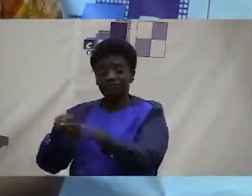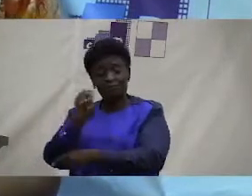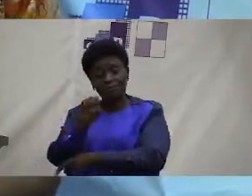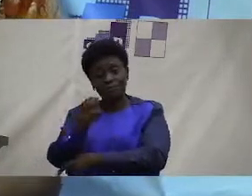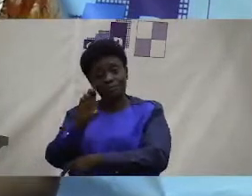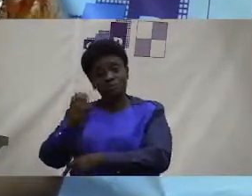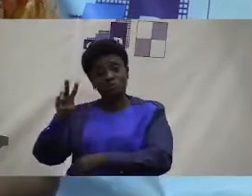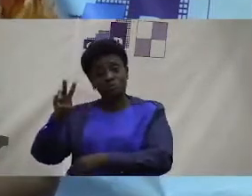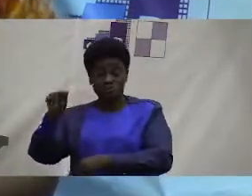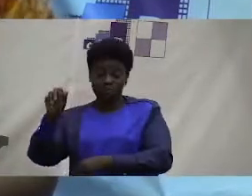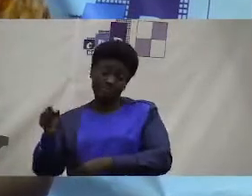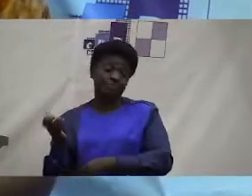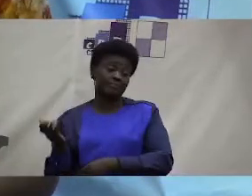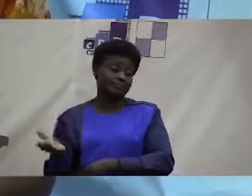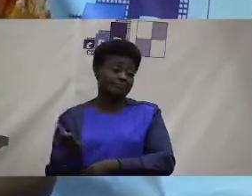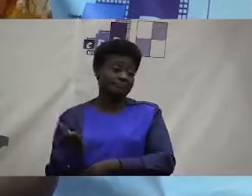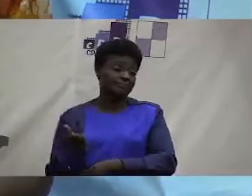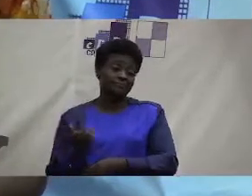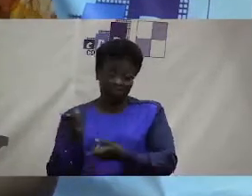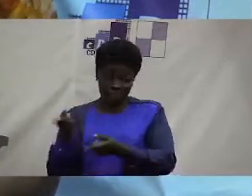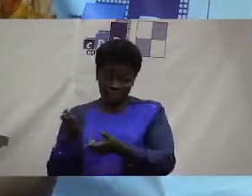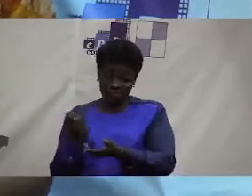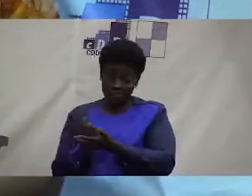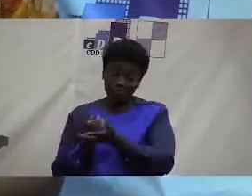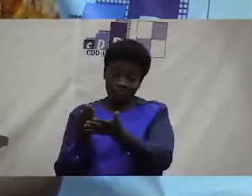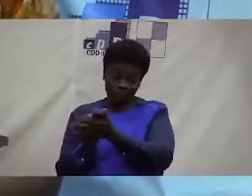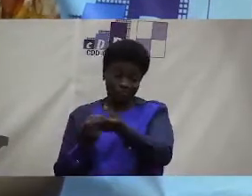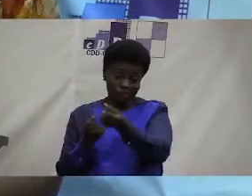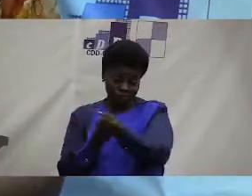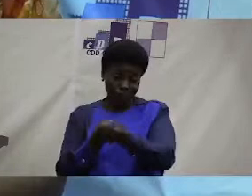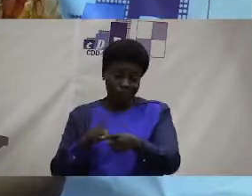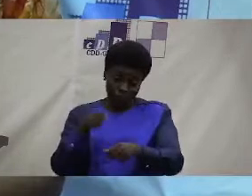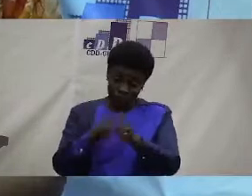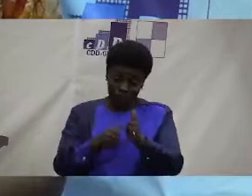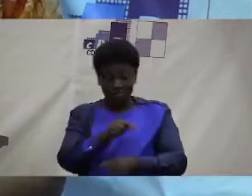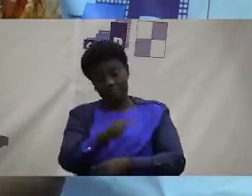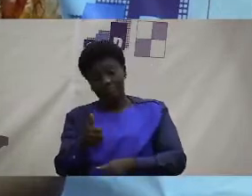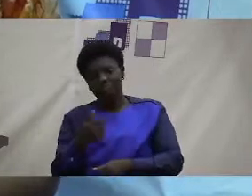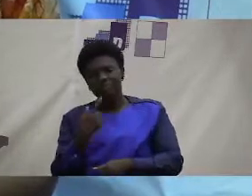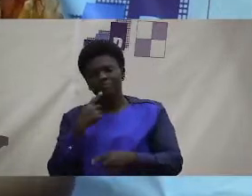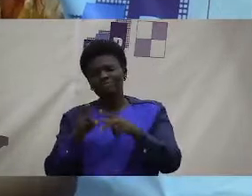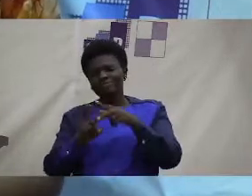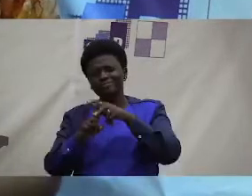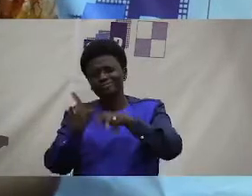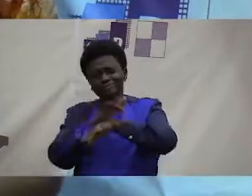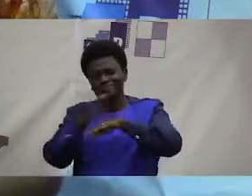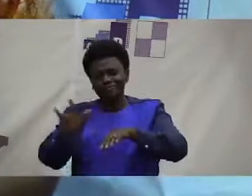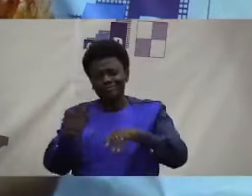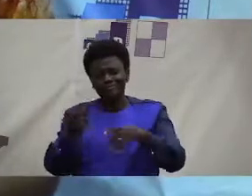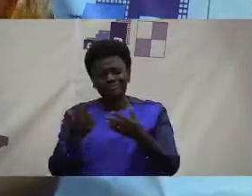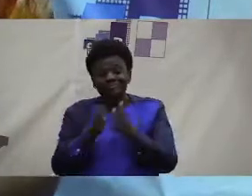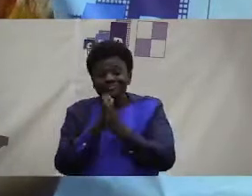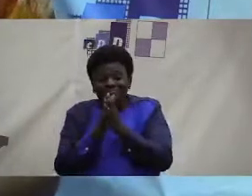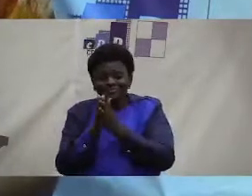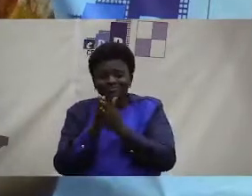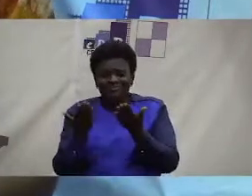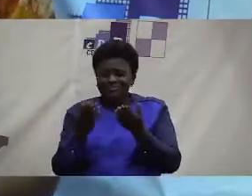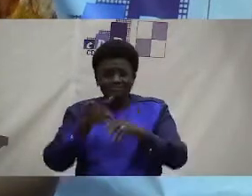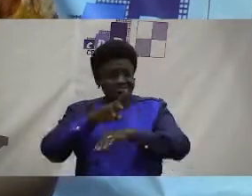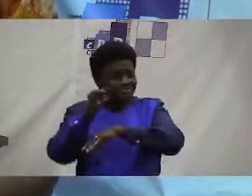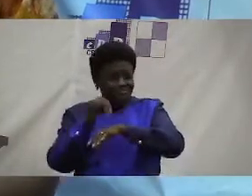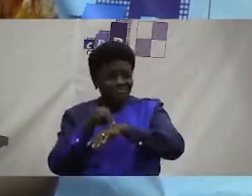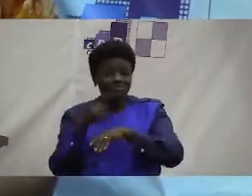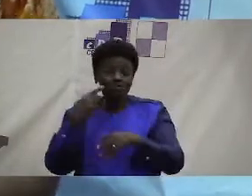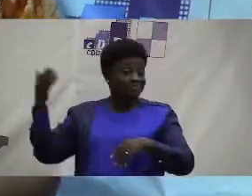surpasses capacity, funding challenge. The lack of interest of the big nations who previously